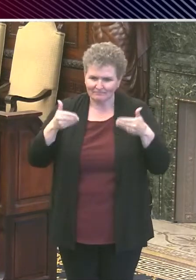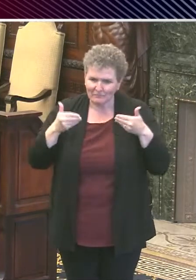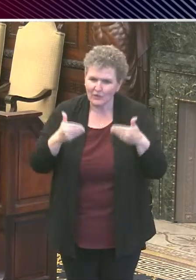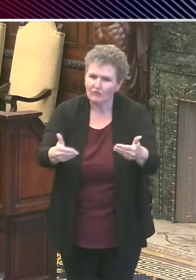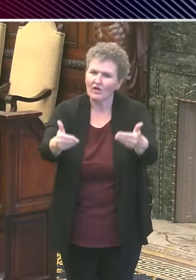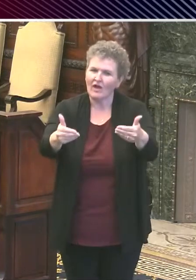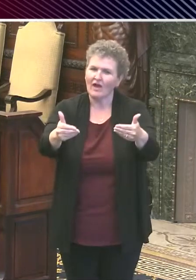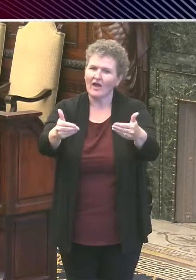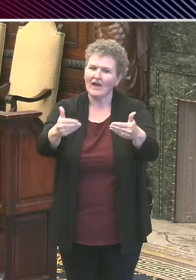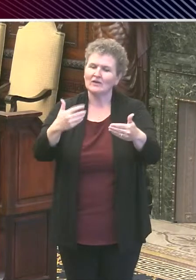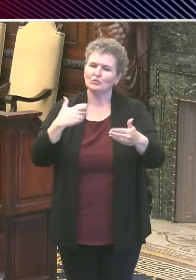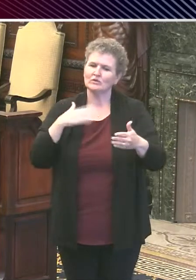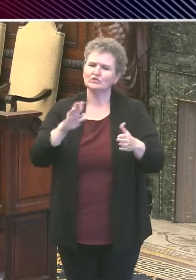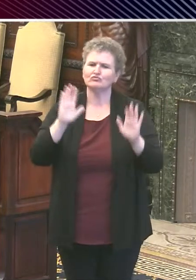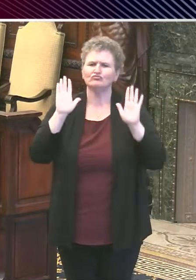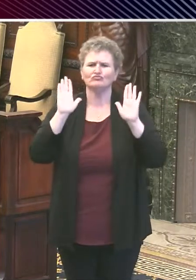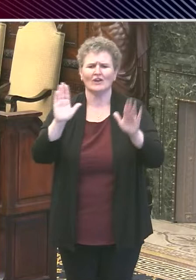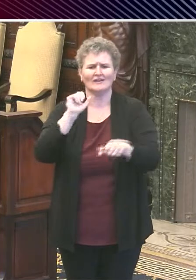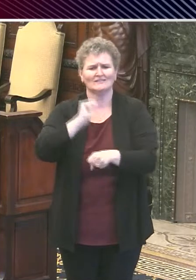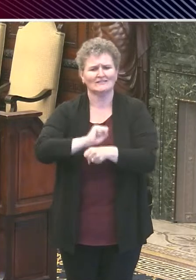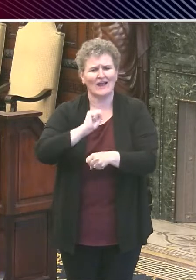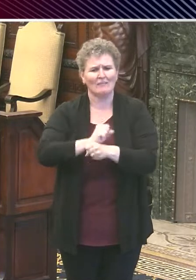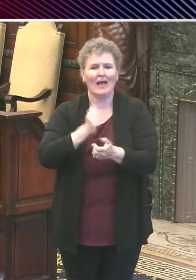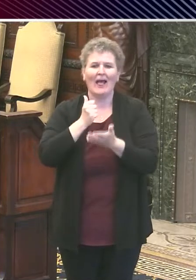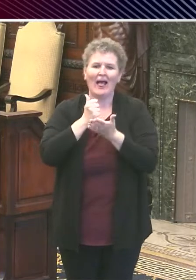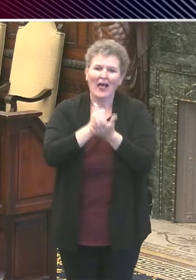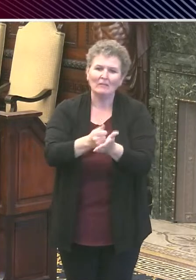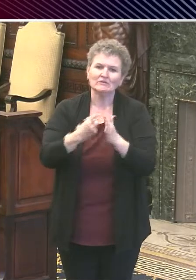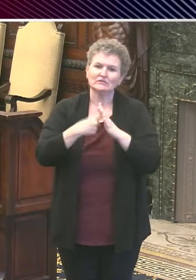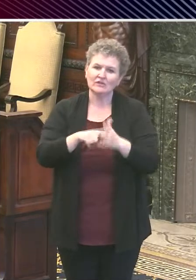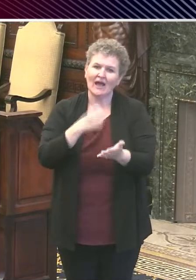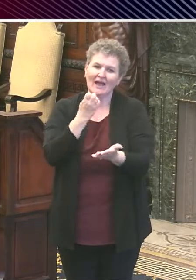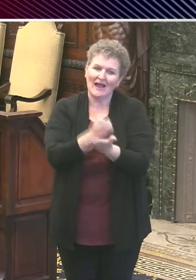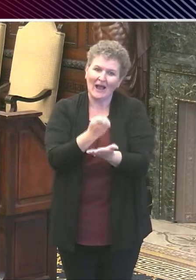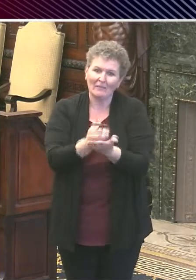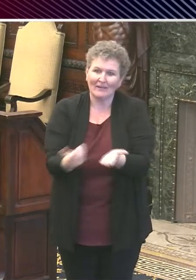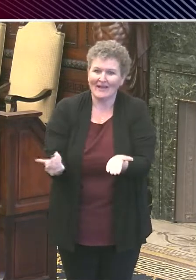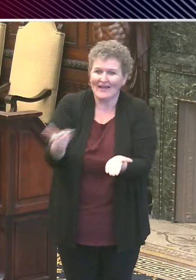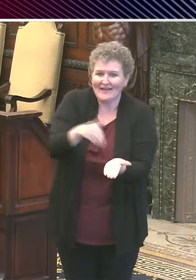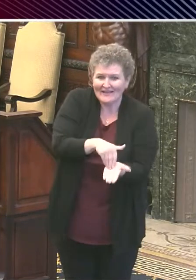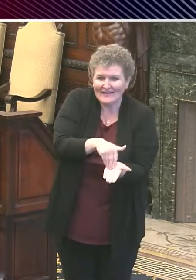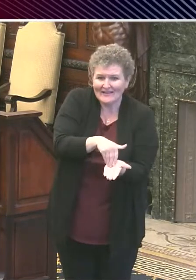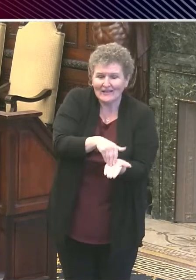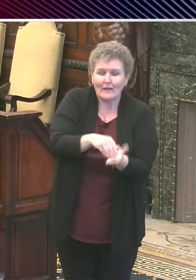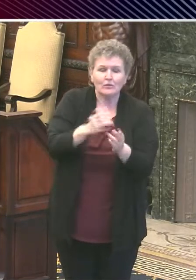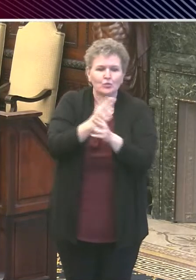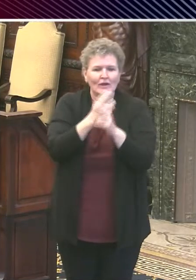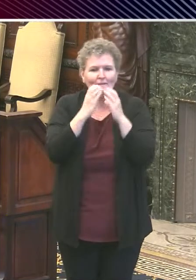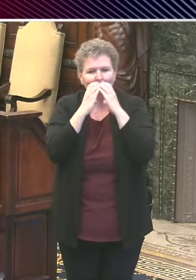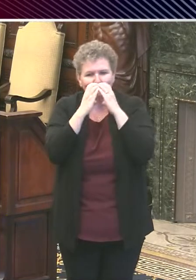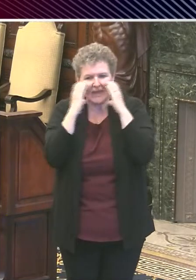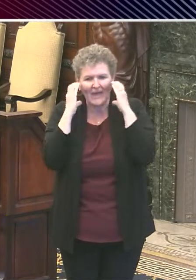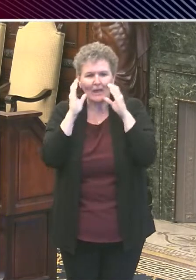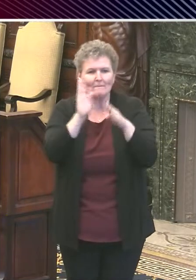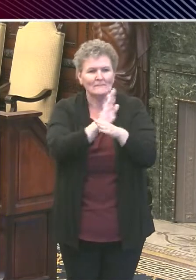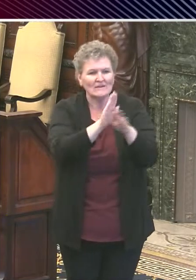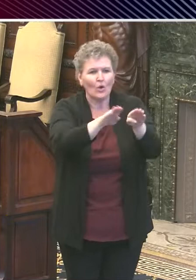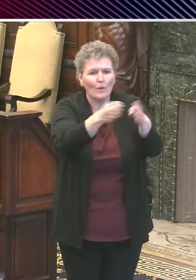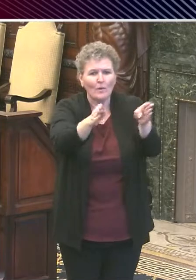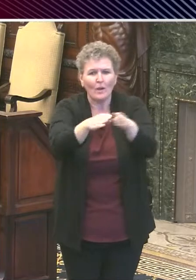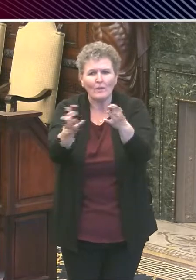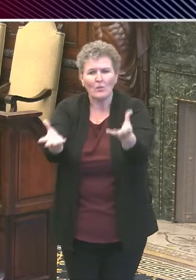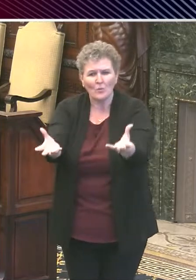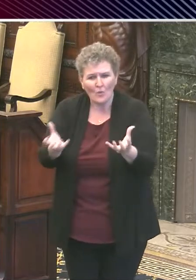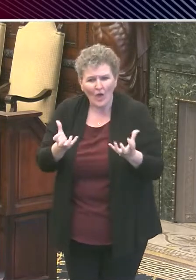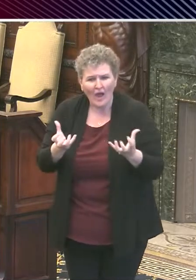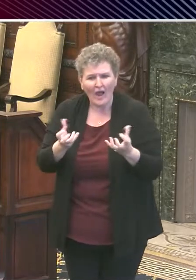curve and helping our economy start to reopen. Mask use is critical to continuing to reopen and resuming a sense of normalcy in our